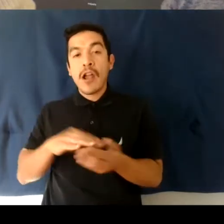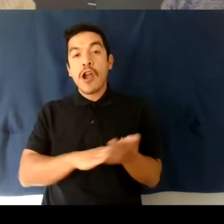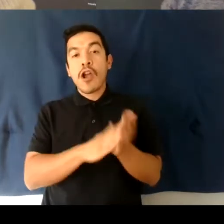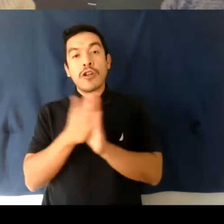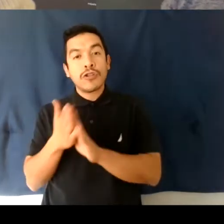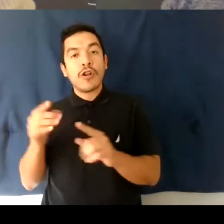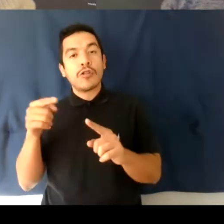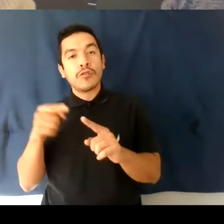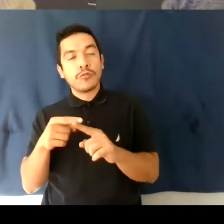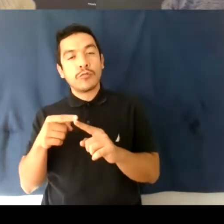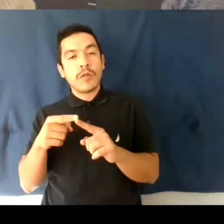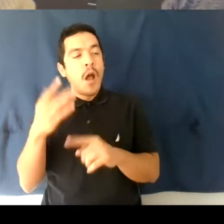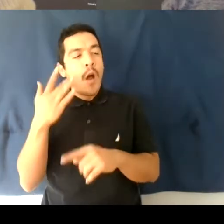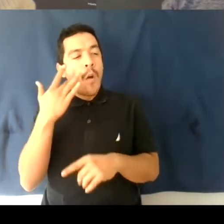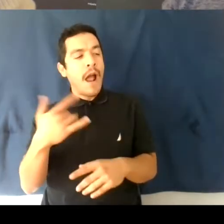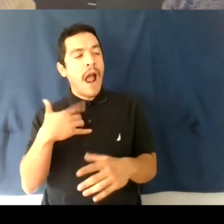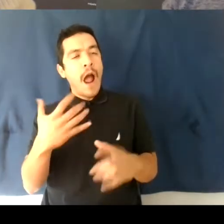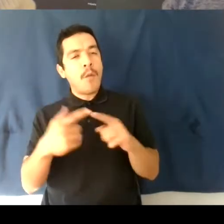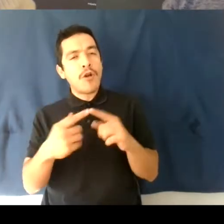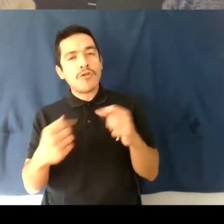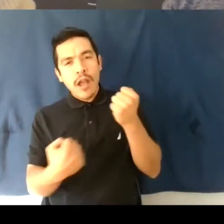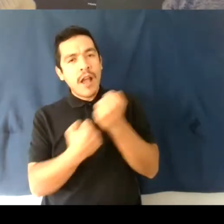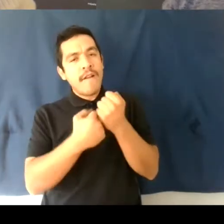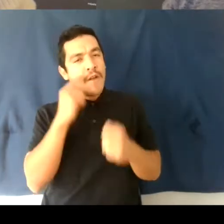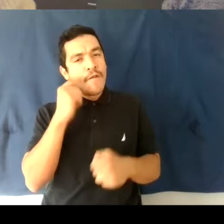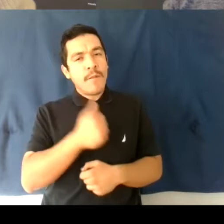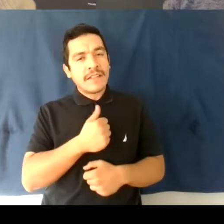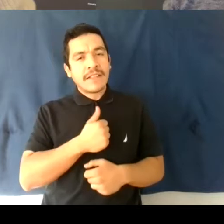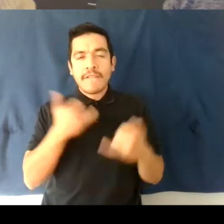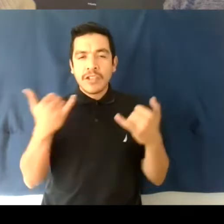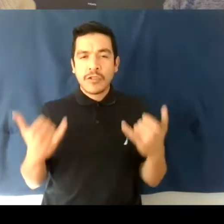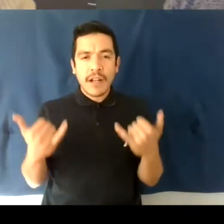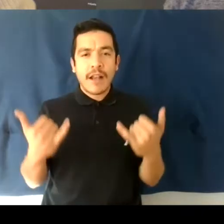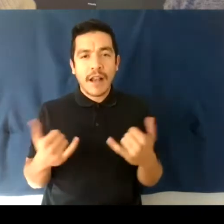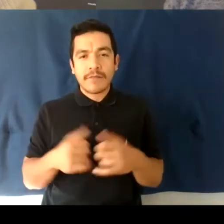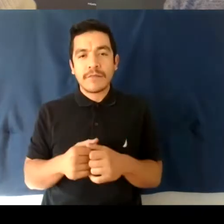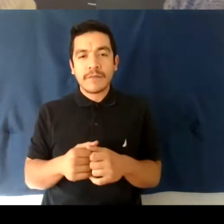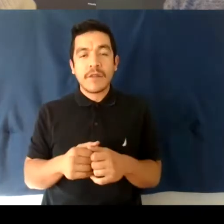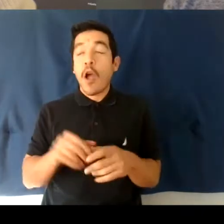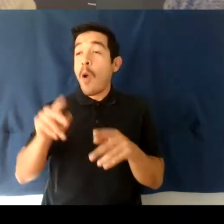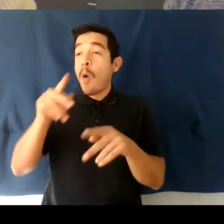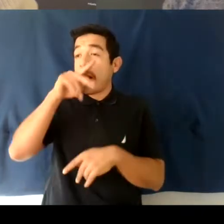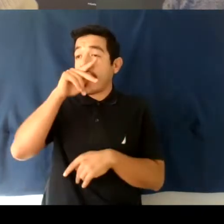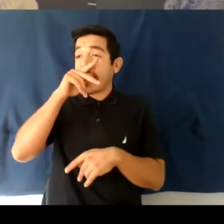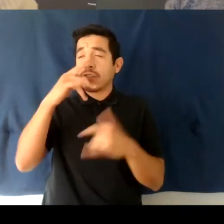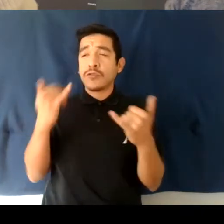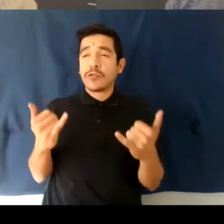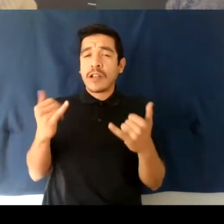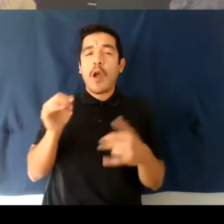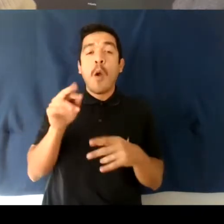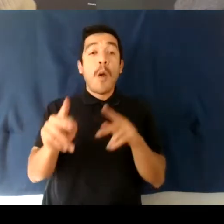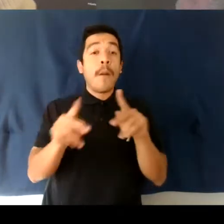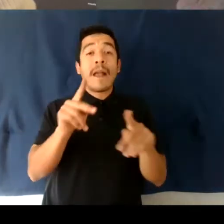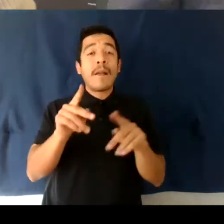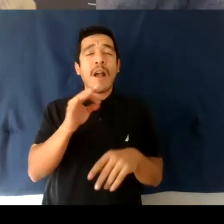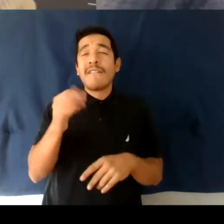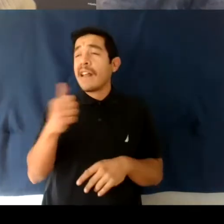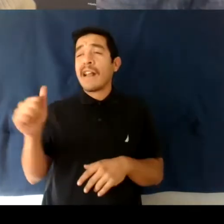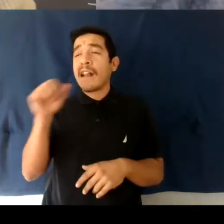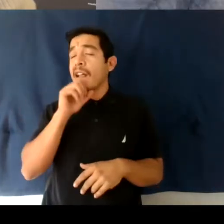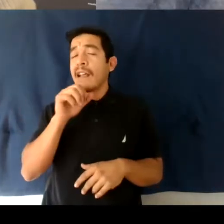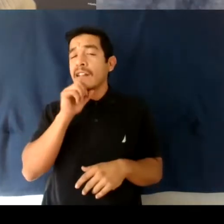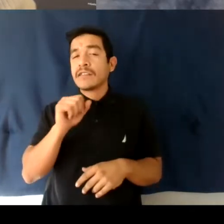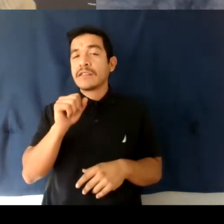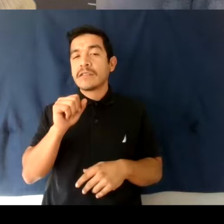like why I want to advocate today. So like, people like kids today or like people out of any age like